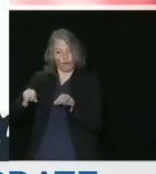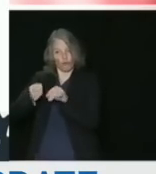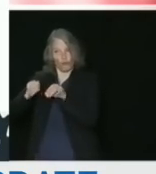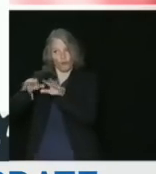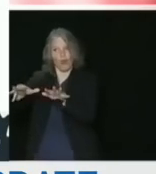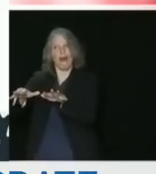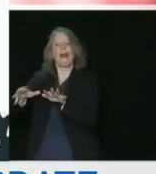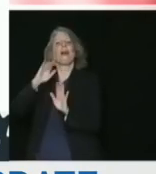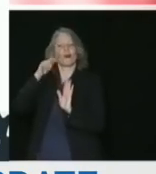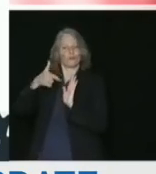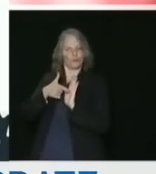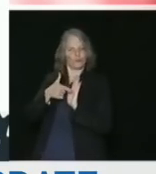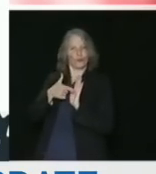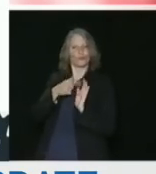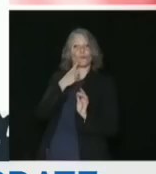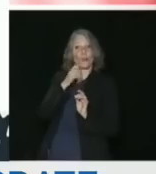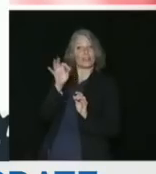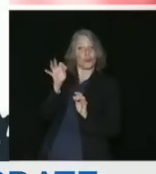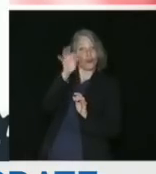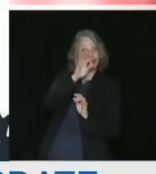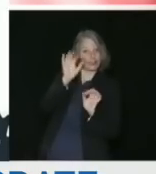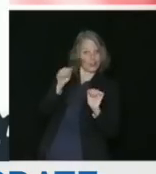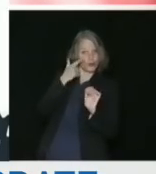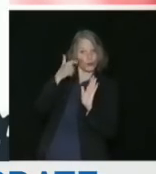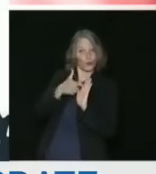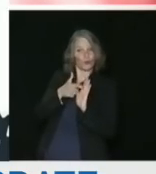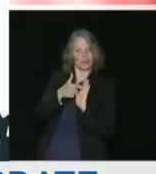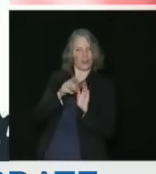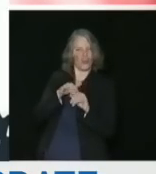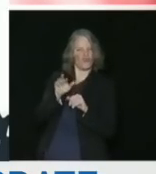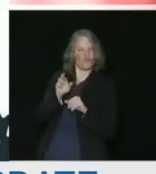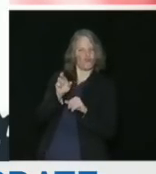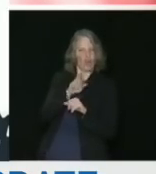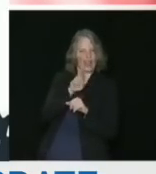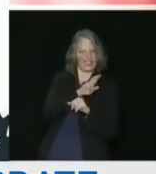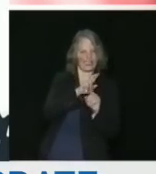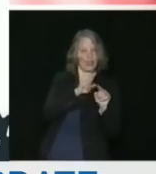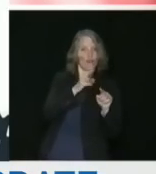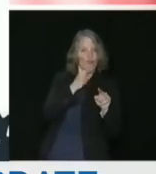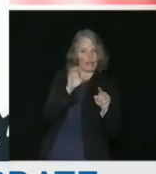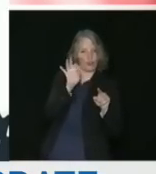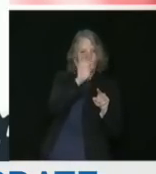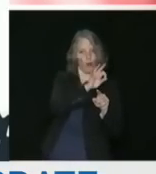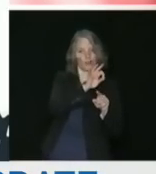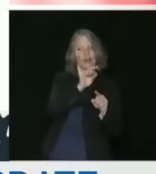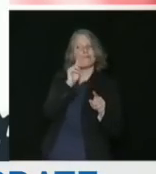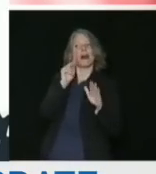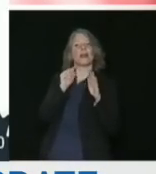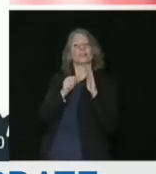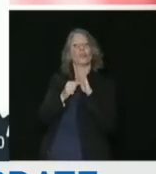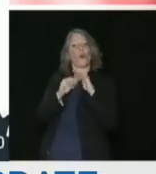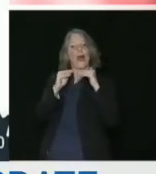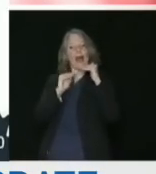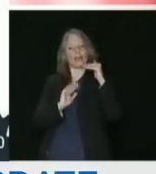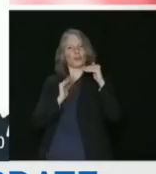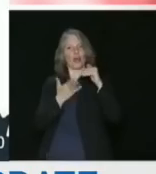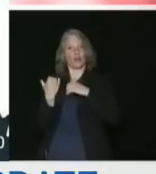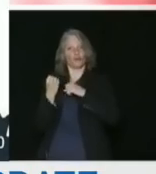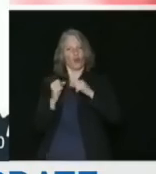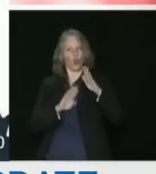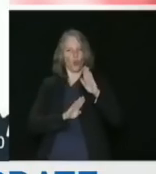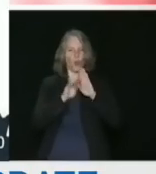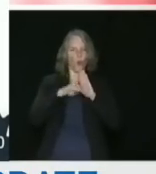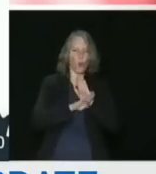surveillance data points, the red dots towards the right of this graph, are plotting below the strong